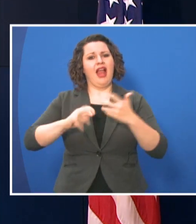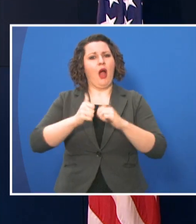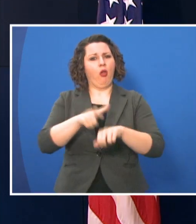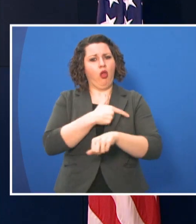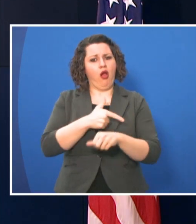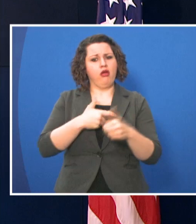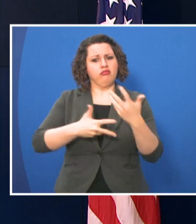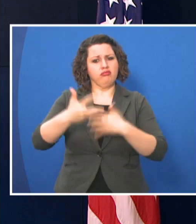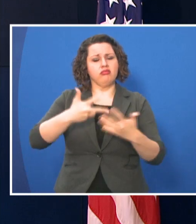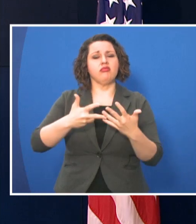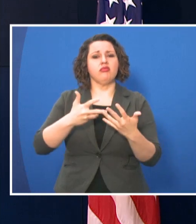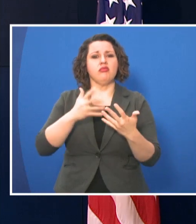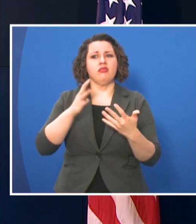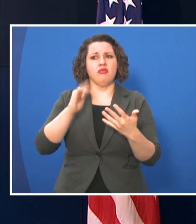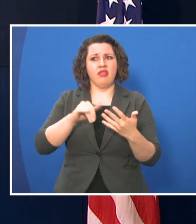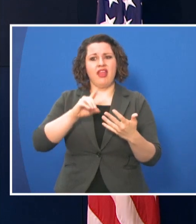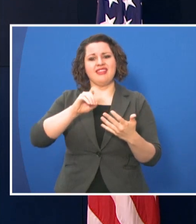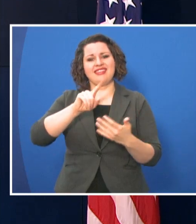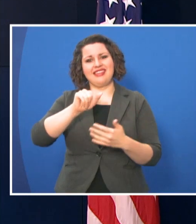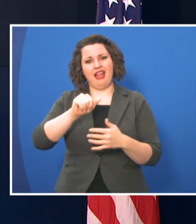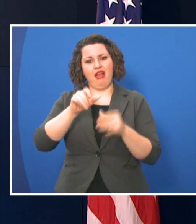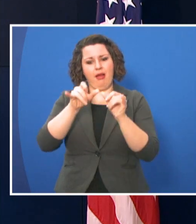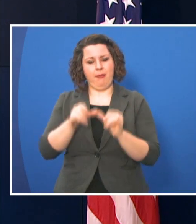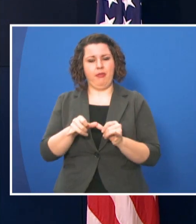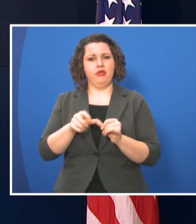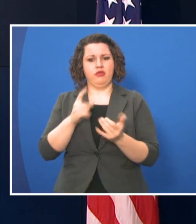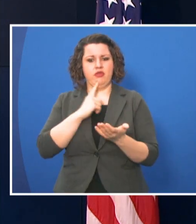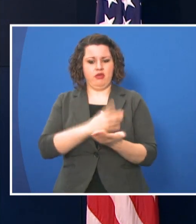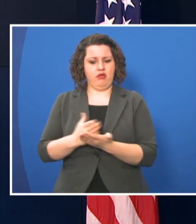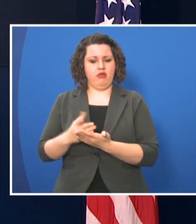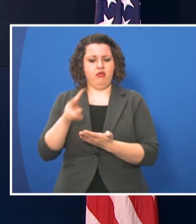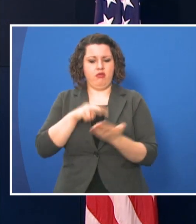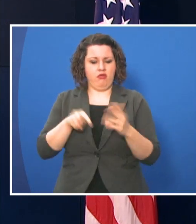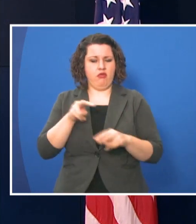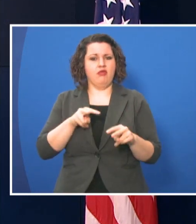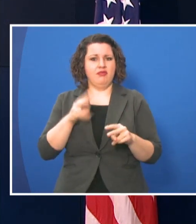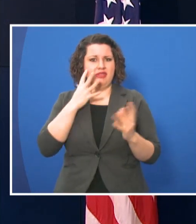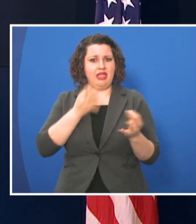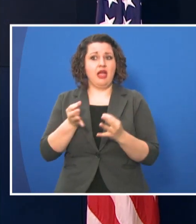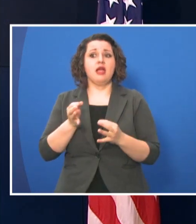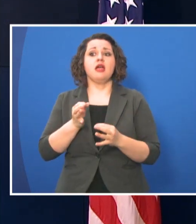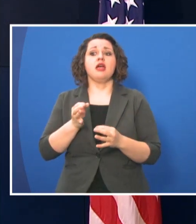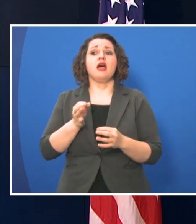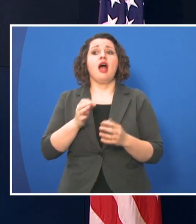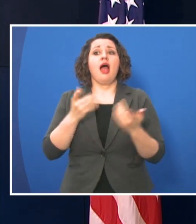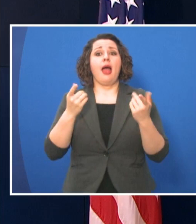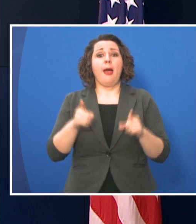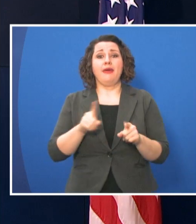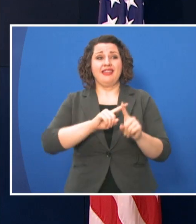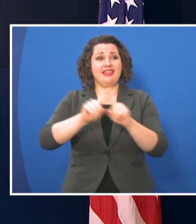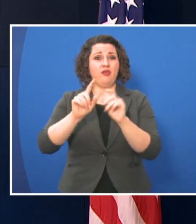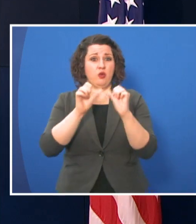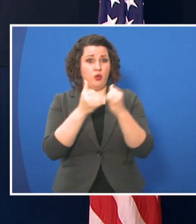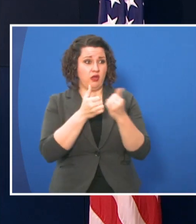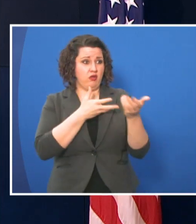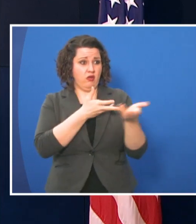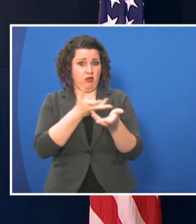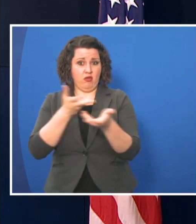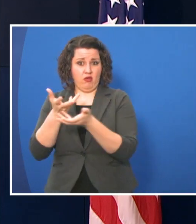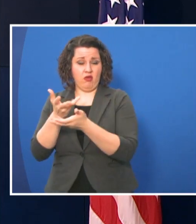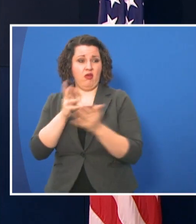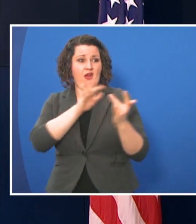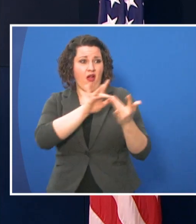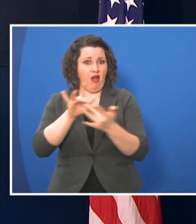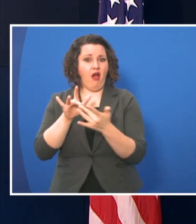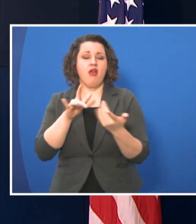of the data points that we're looking at when we're making the decisions. But what we've seen as we work with the different associations and the different businesses